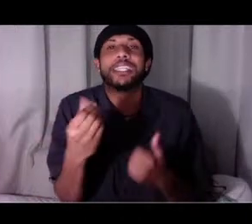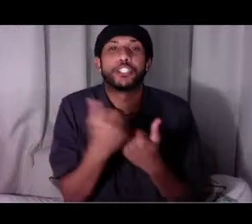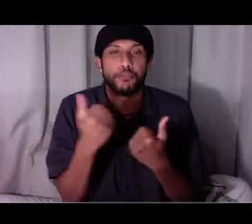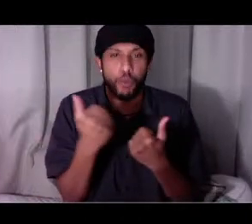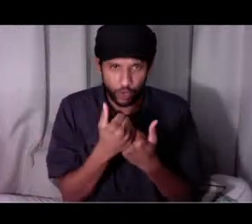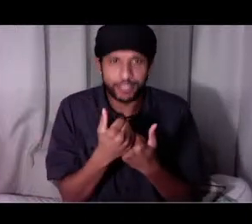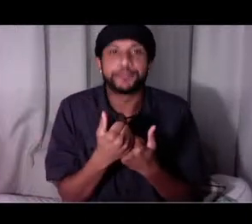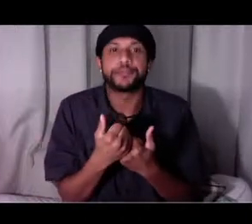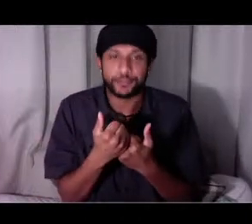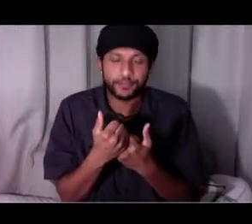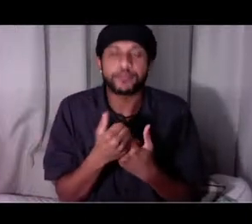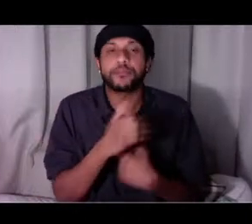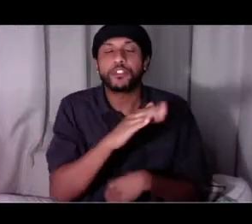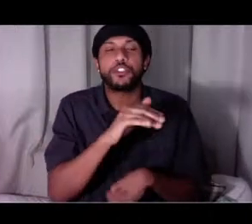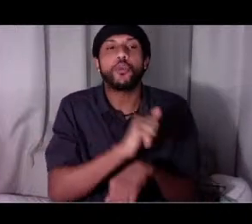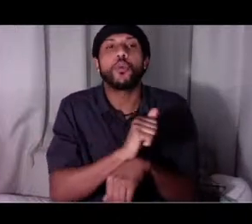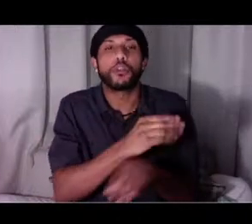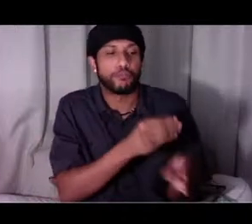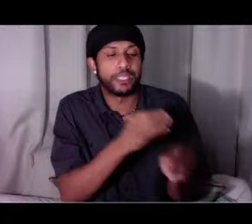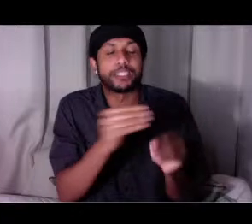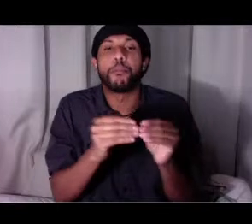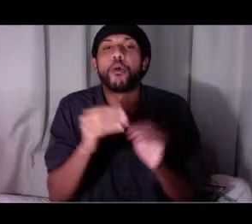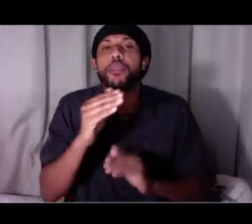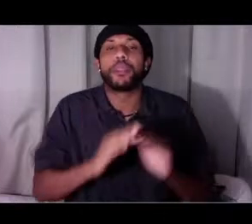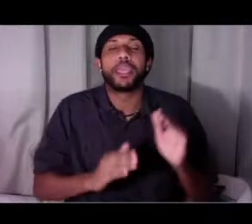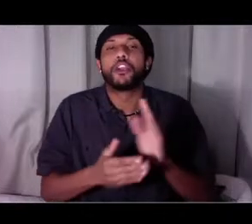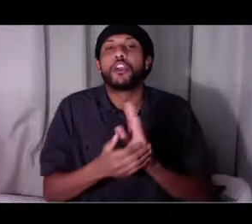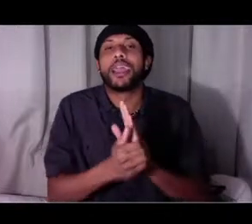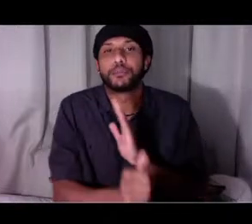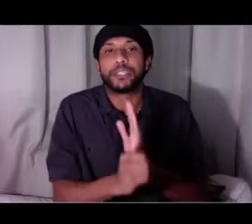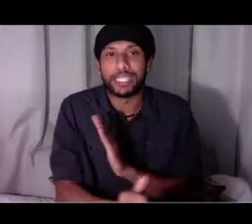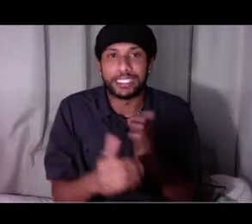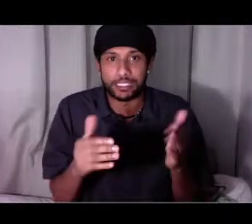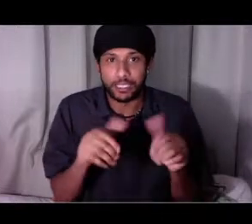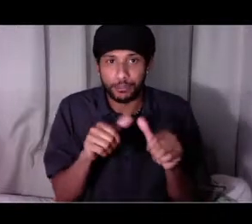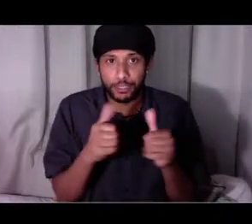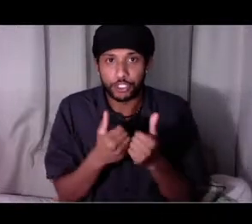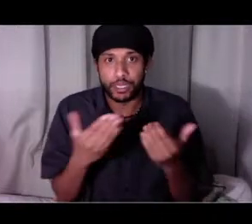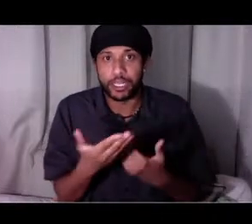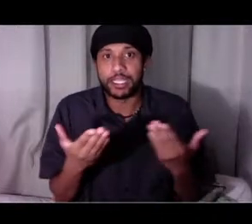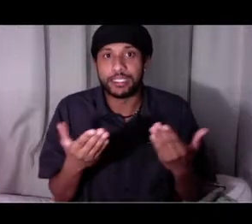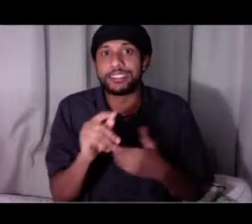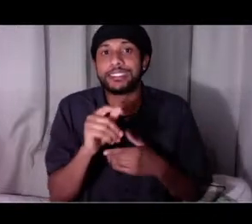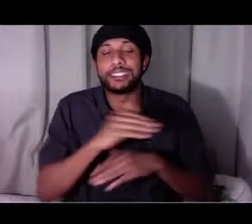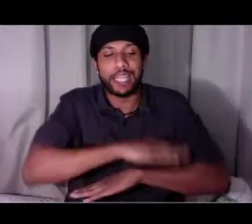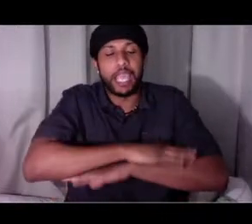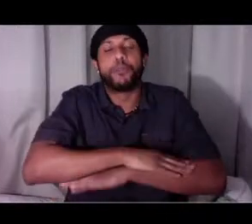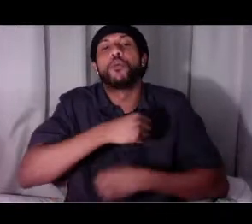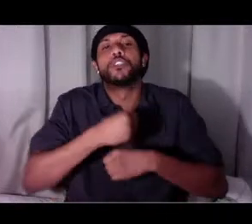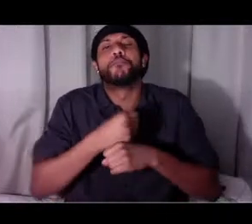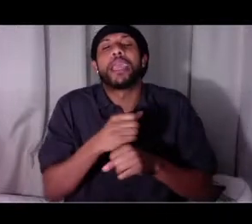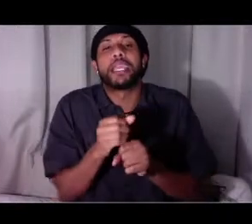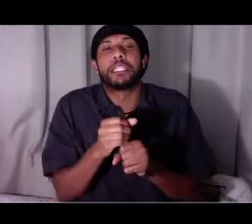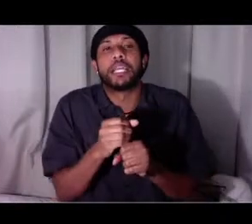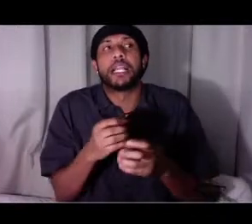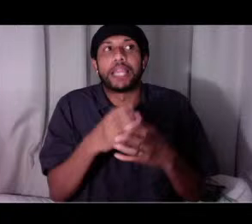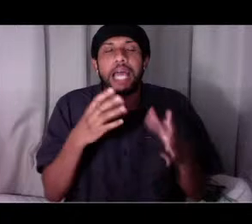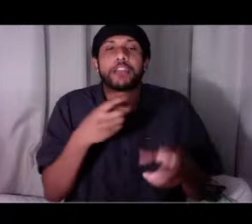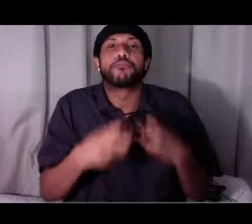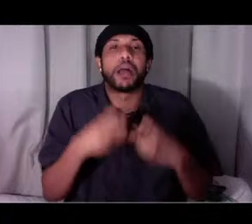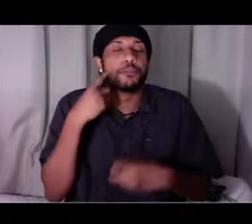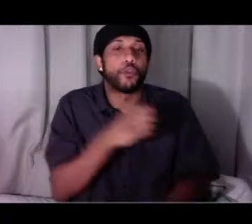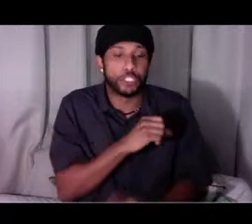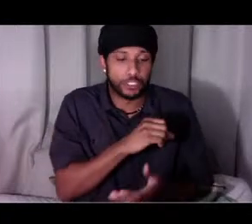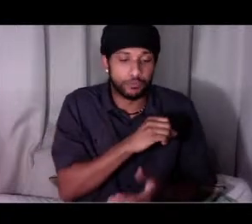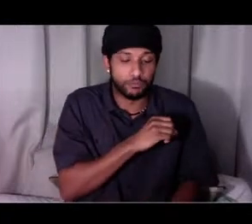Mr workd brings more than her expertise as an administrator to the table with the pandemic which has created many hardships for our students